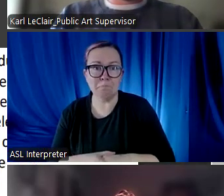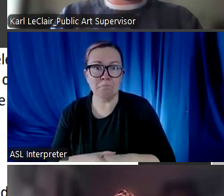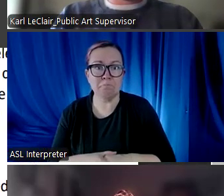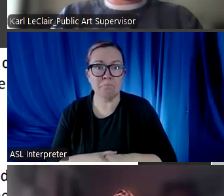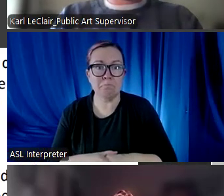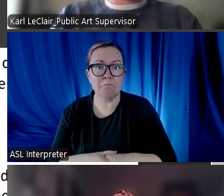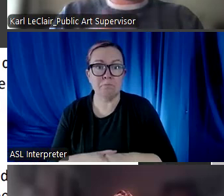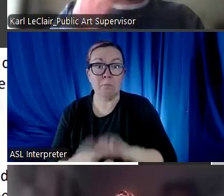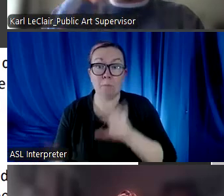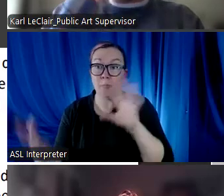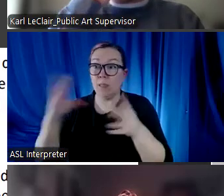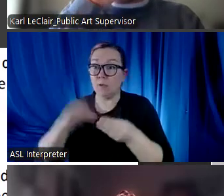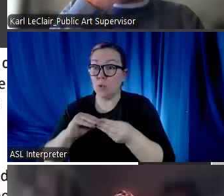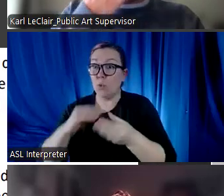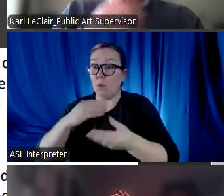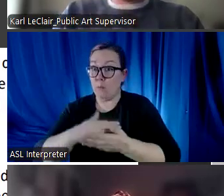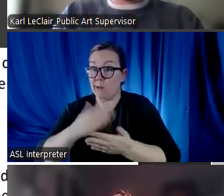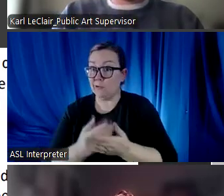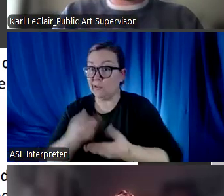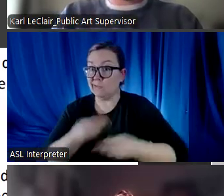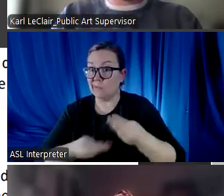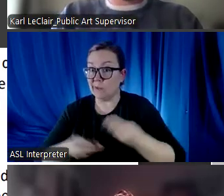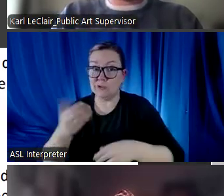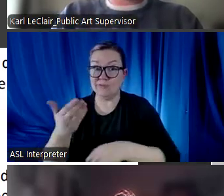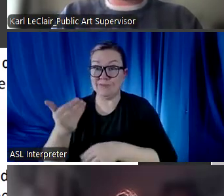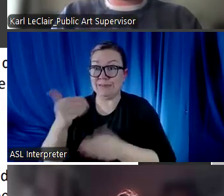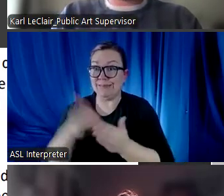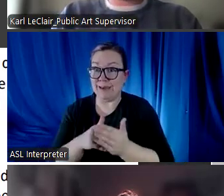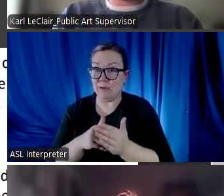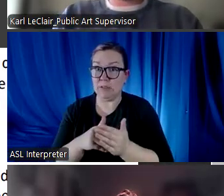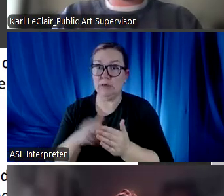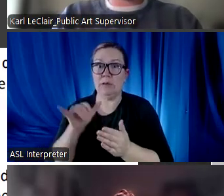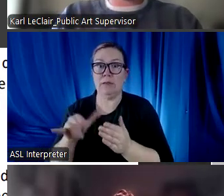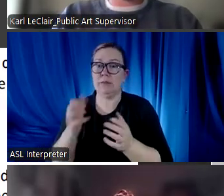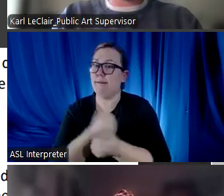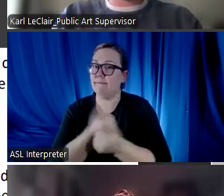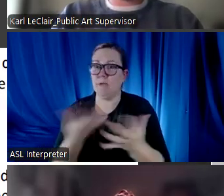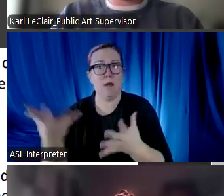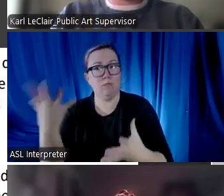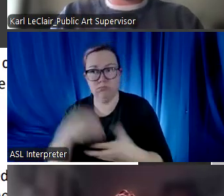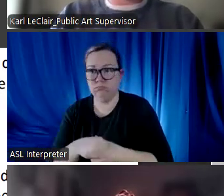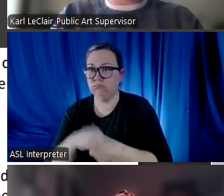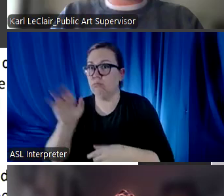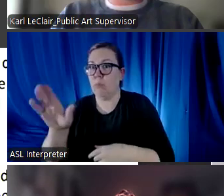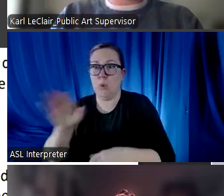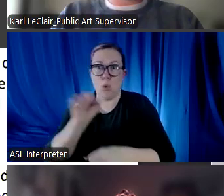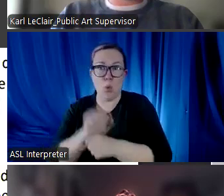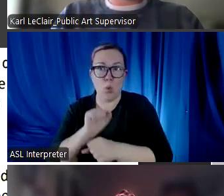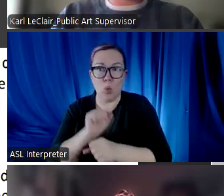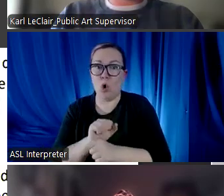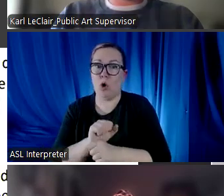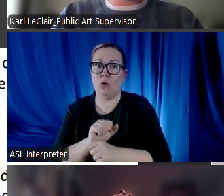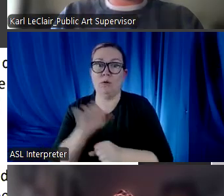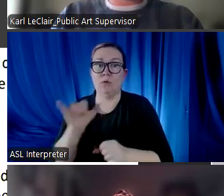The total budget, the 15,000, as I mentioned, is all inclusive of the artist's work. So that